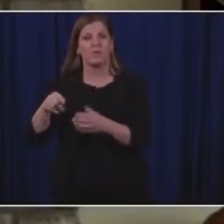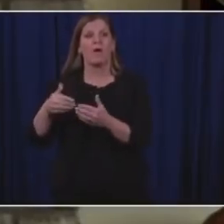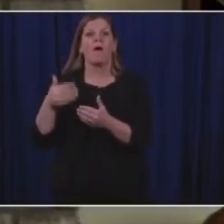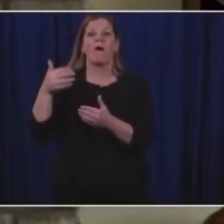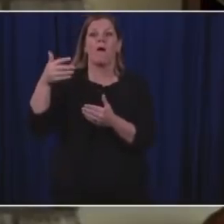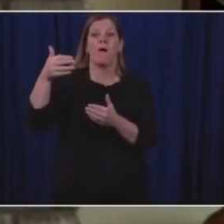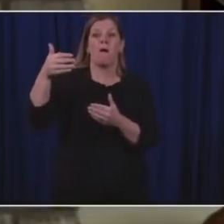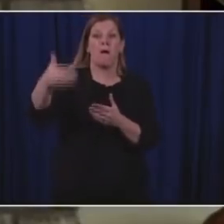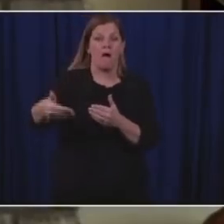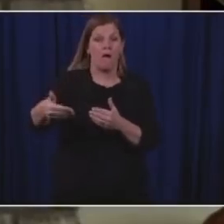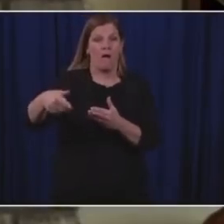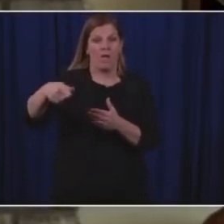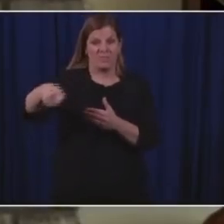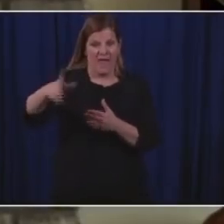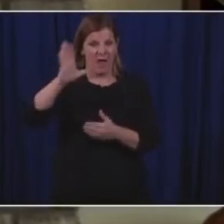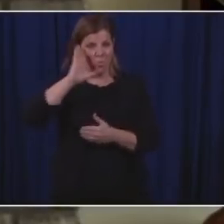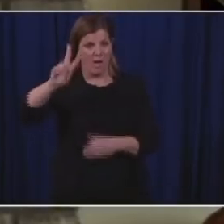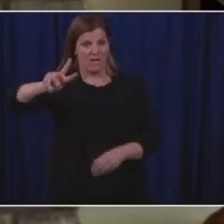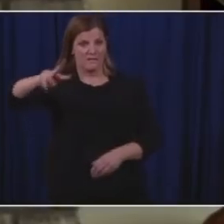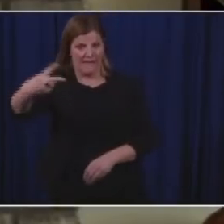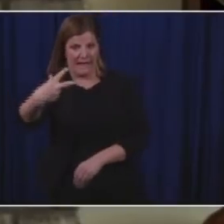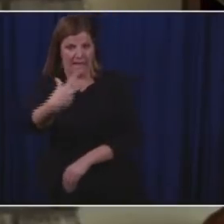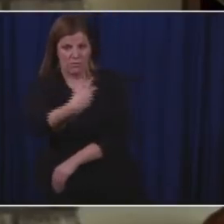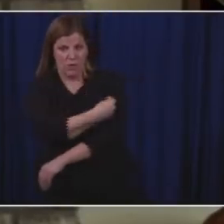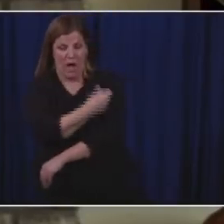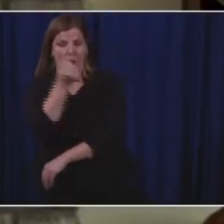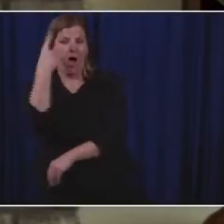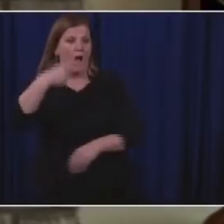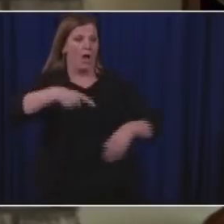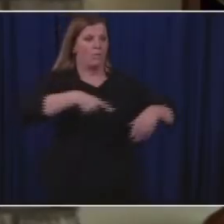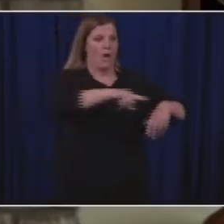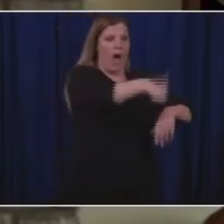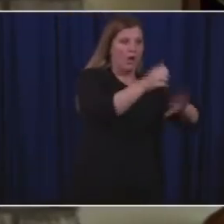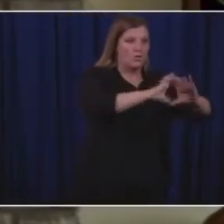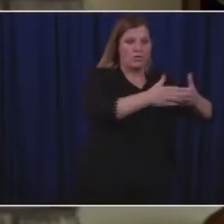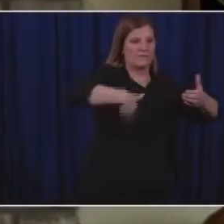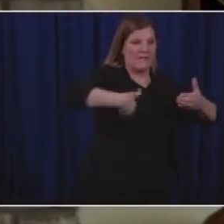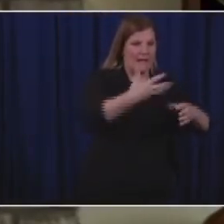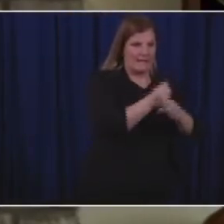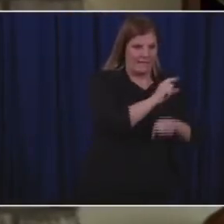shots before you move on to another group of people for their dose?